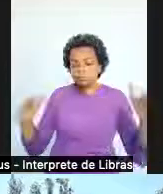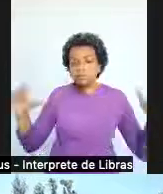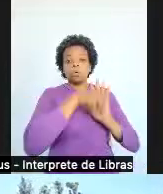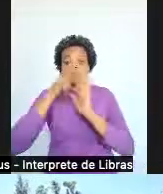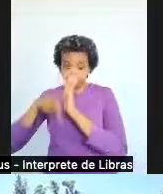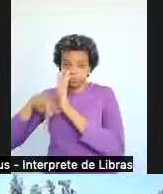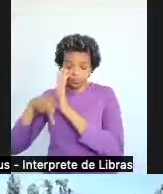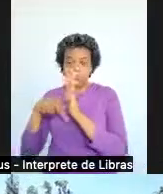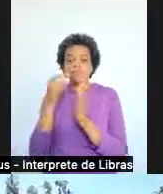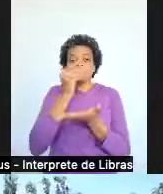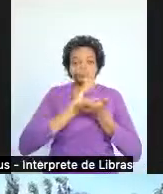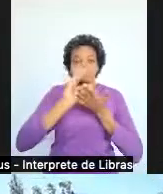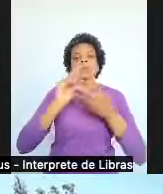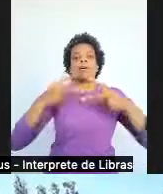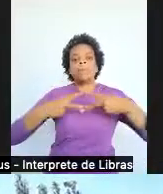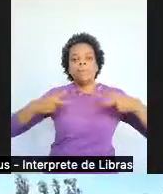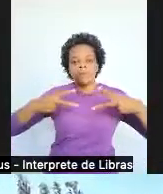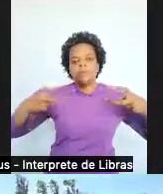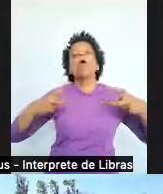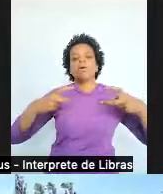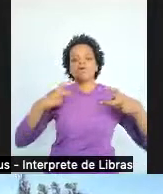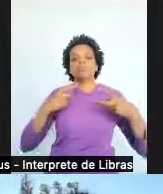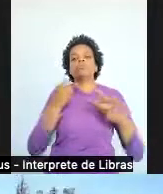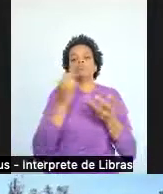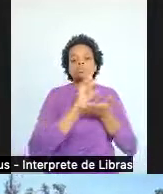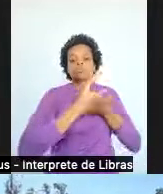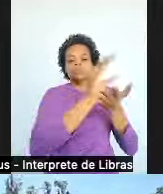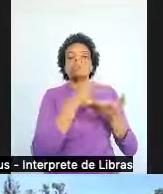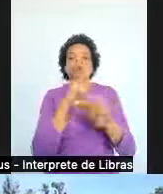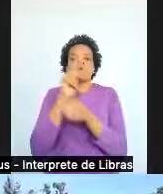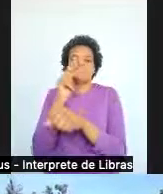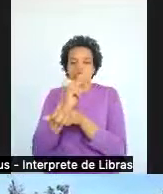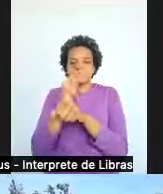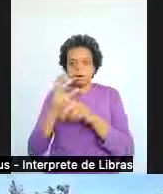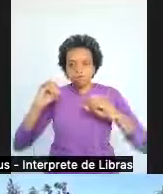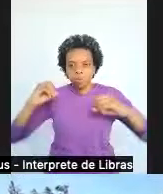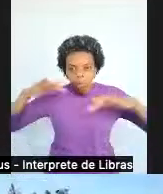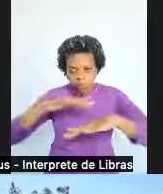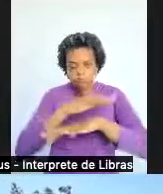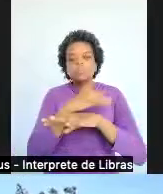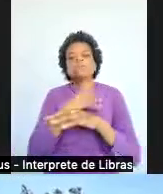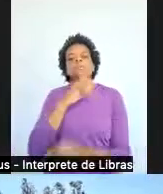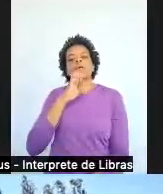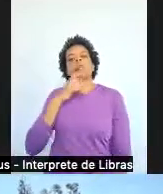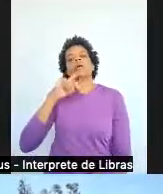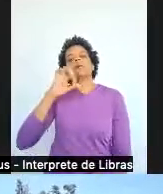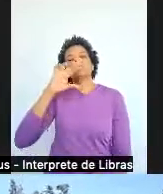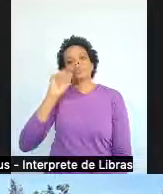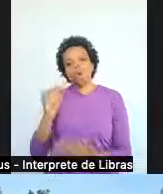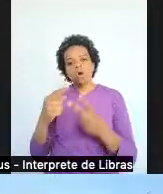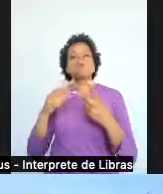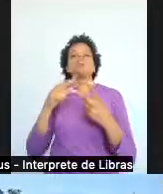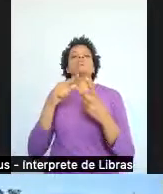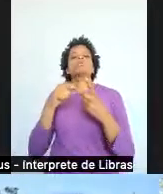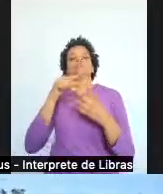5 projects sponsored by Petrobras through the Petrobras Social Environmental Program with a focus on ocean conservation. We have the Albatroz, Baleia